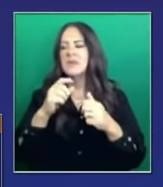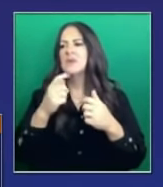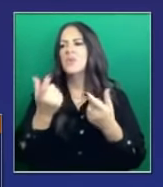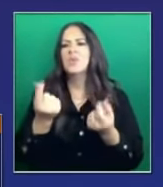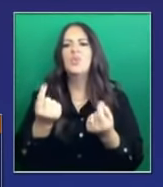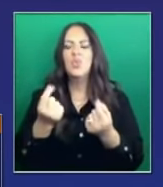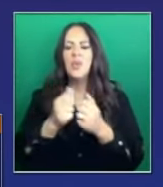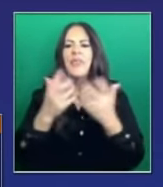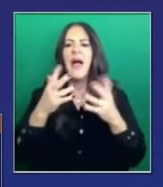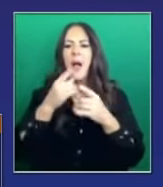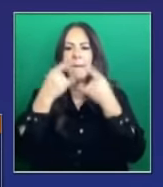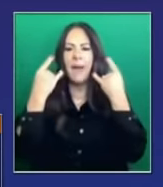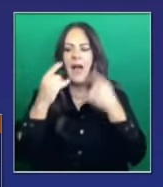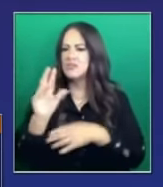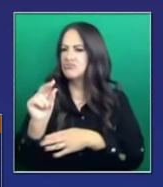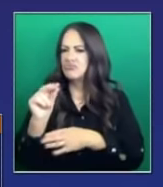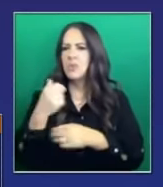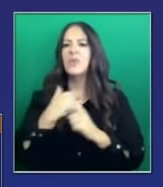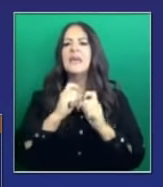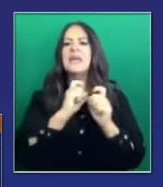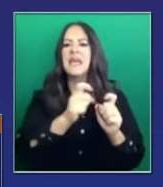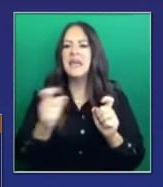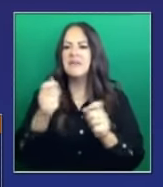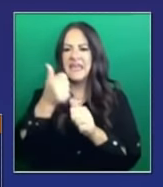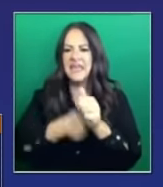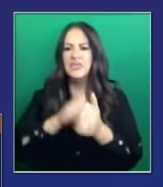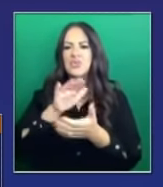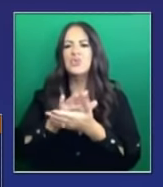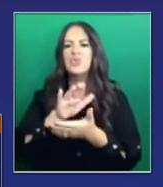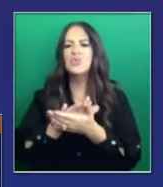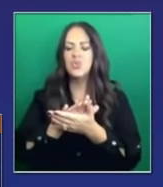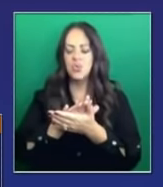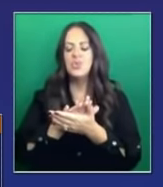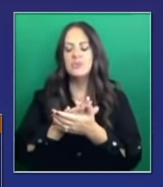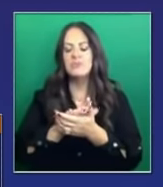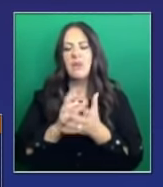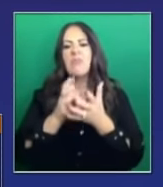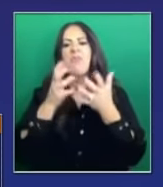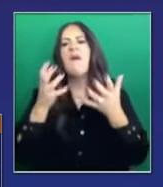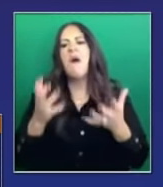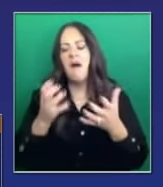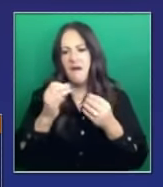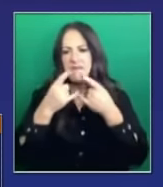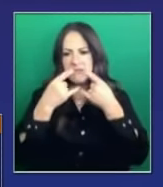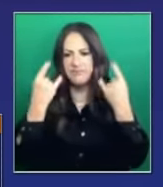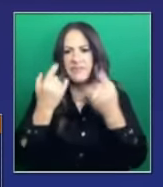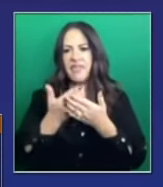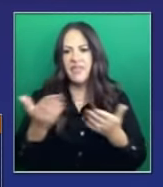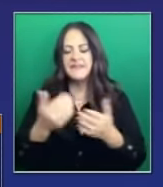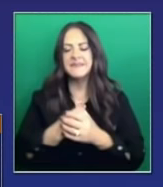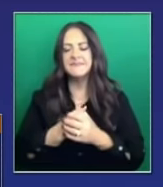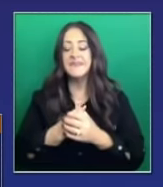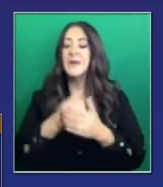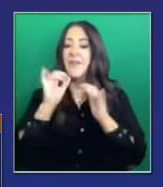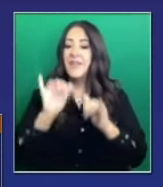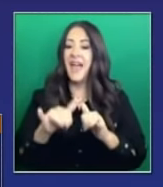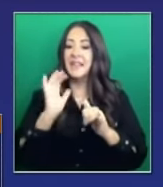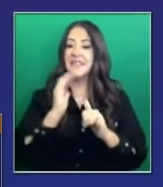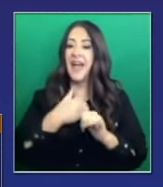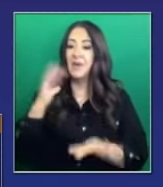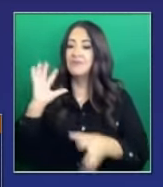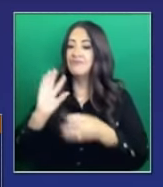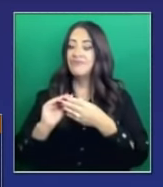So there was no stress, no anxiety related to that. So that's a status update. Now, everybody